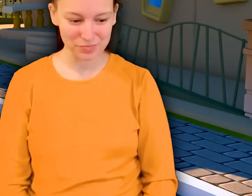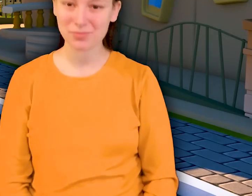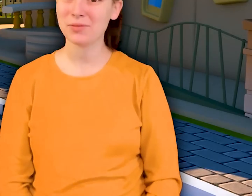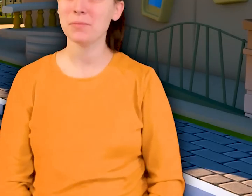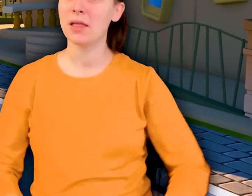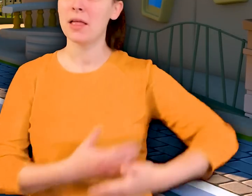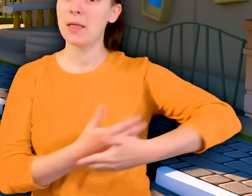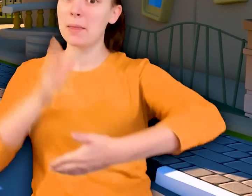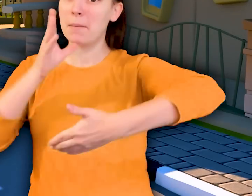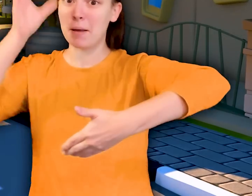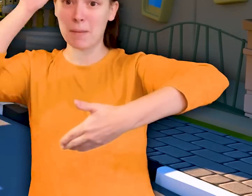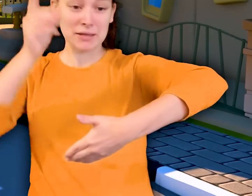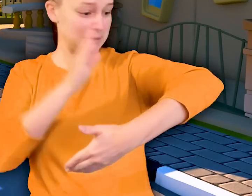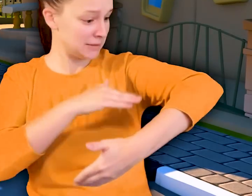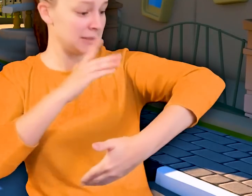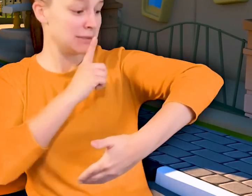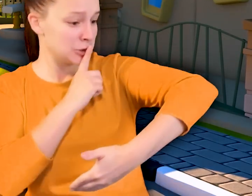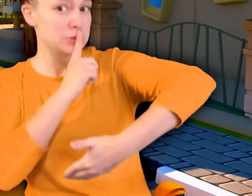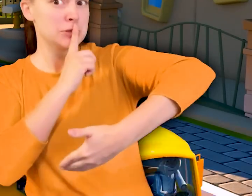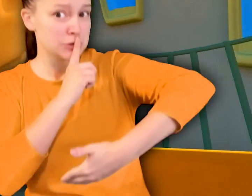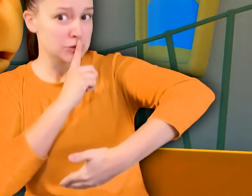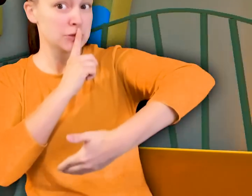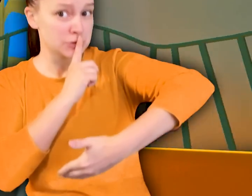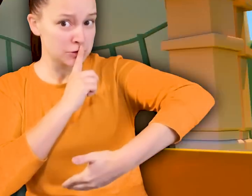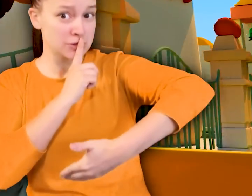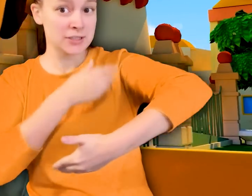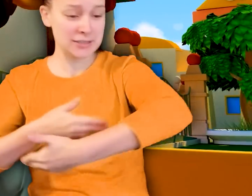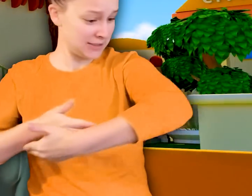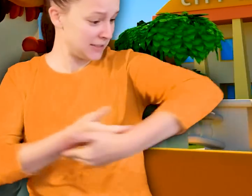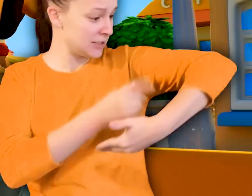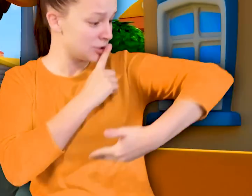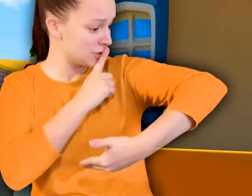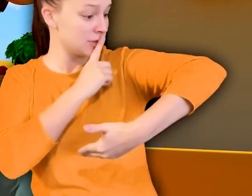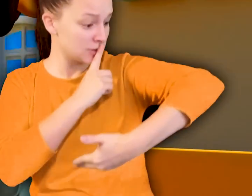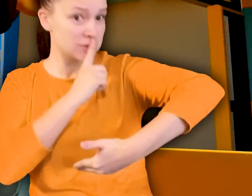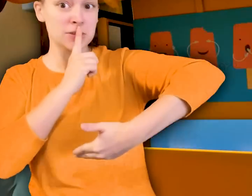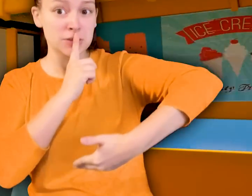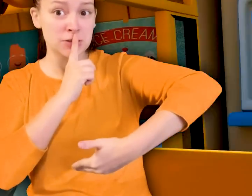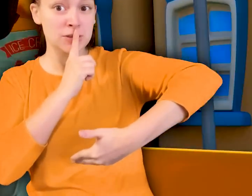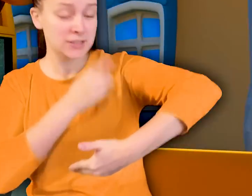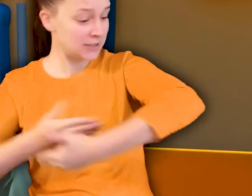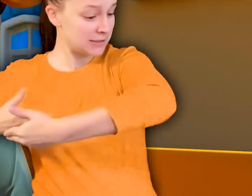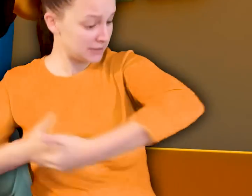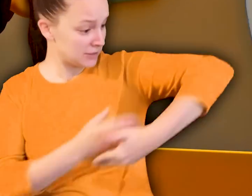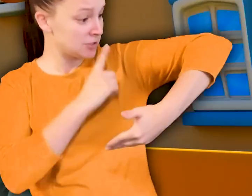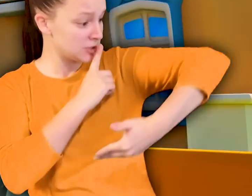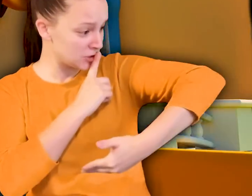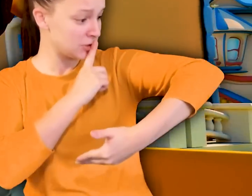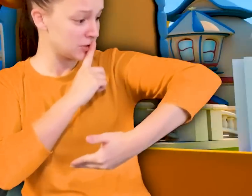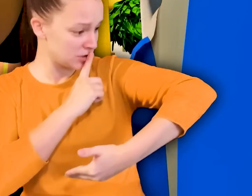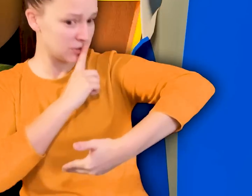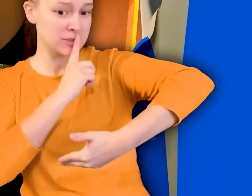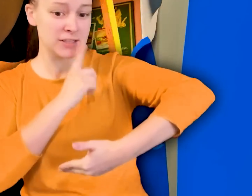town the parents on the bus go hush hush hush hush hush hush